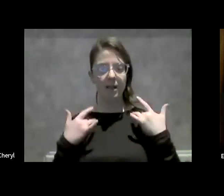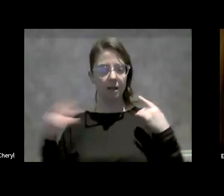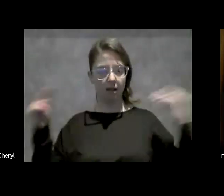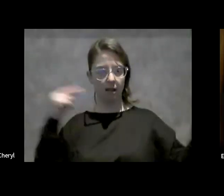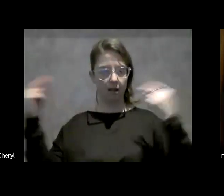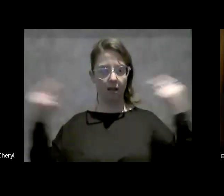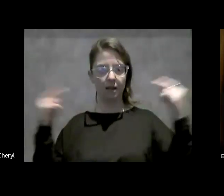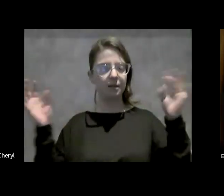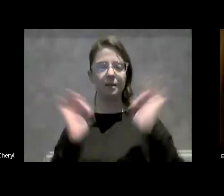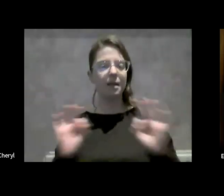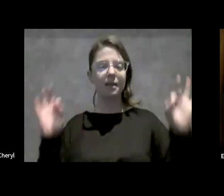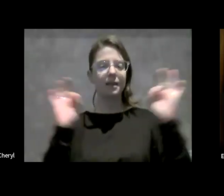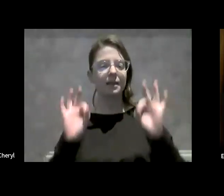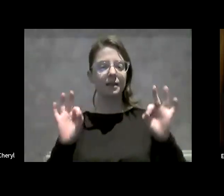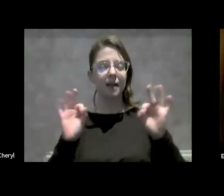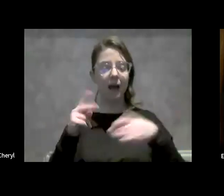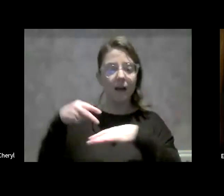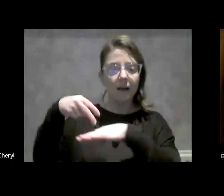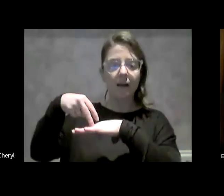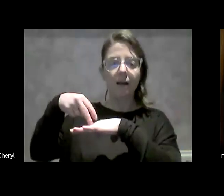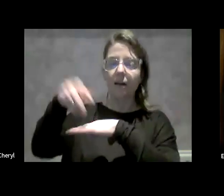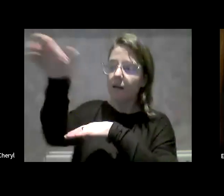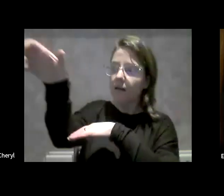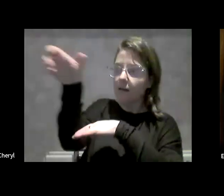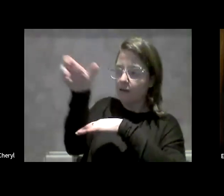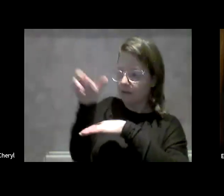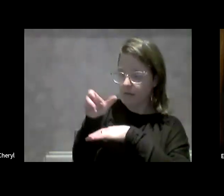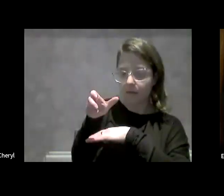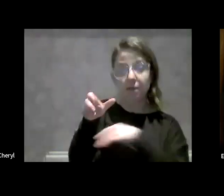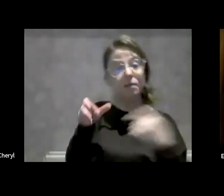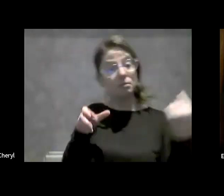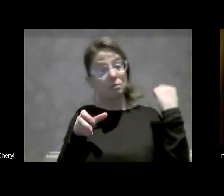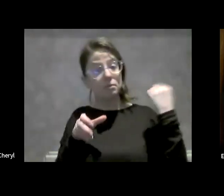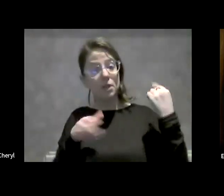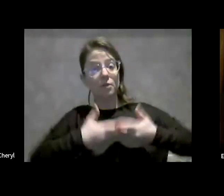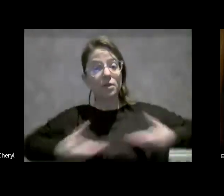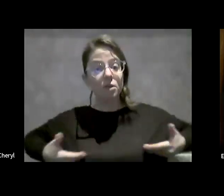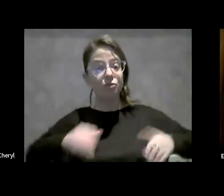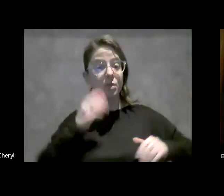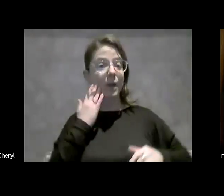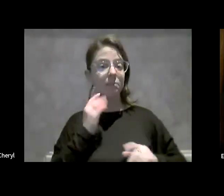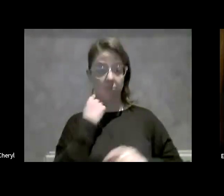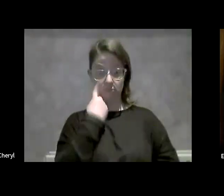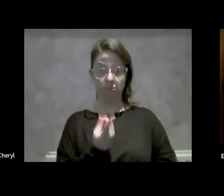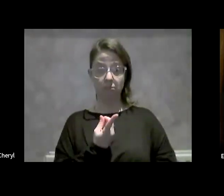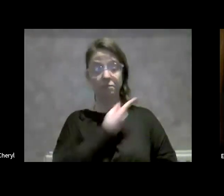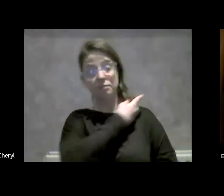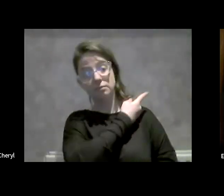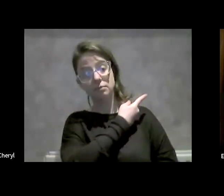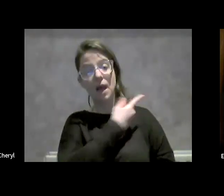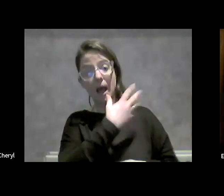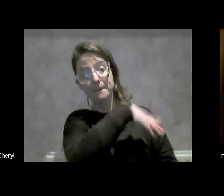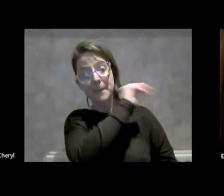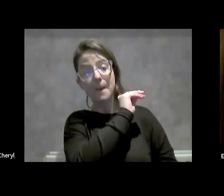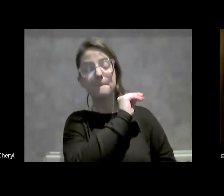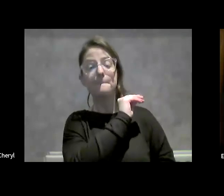I stand to grab a tin of peaches. He is having surgery, top surgery, the next day. I'm able to pick him